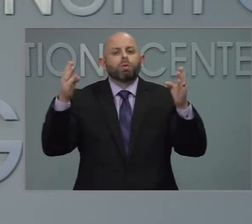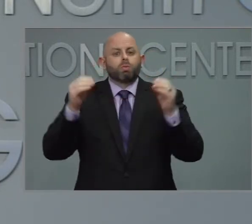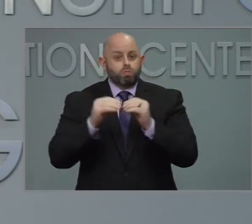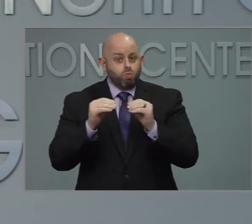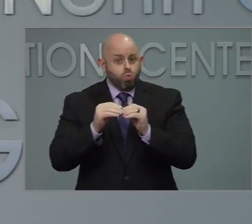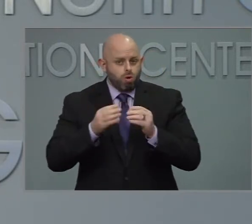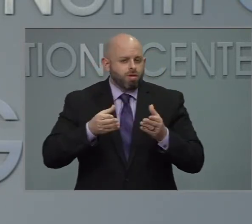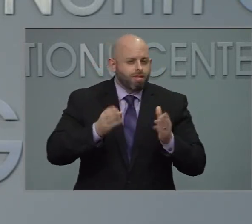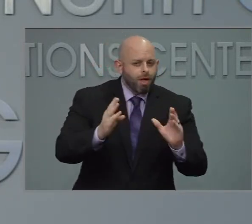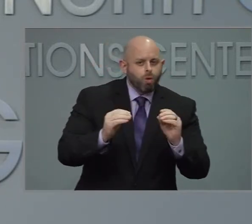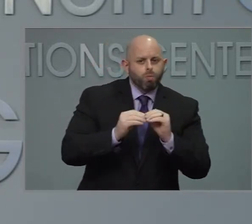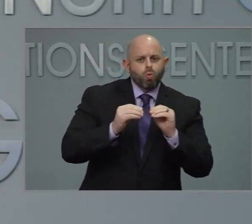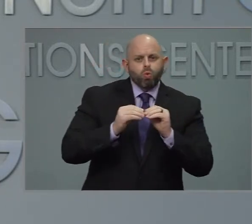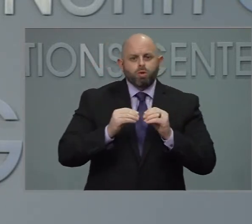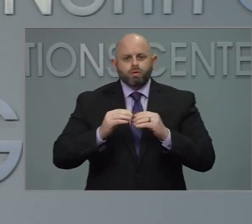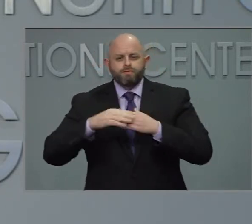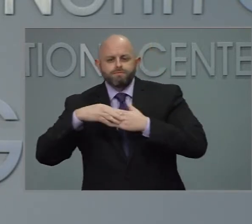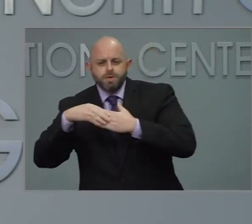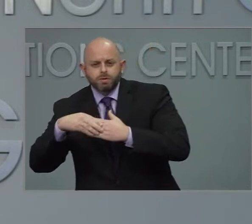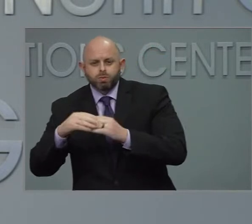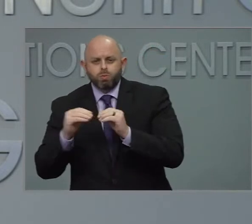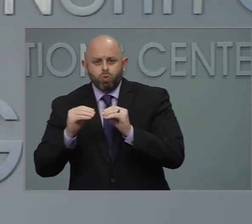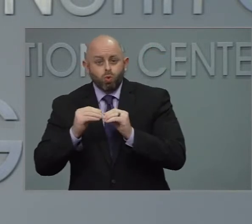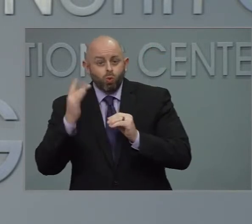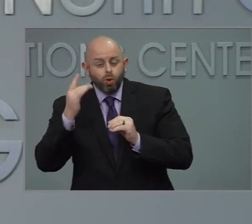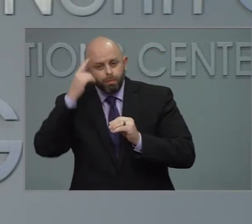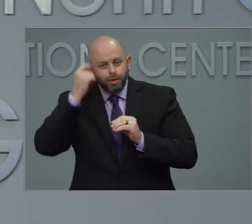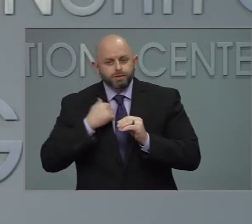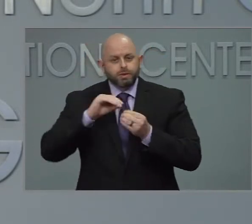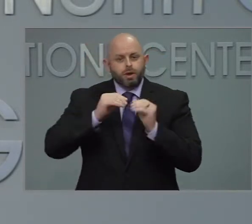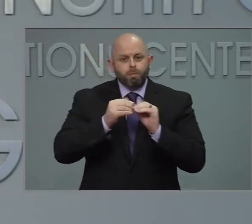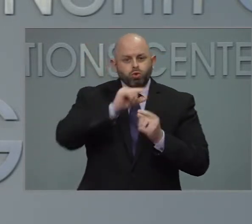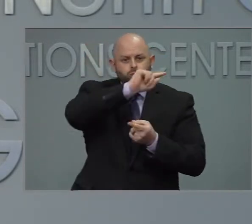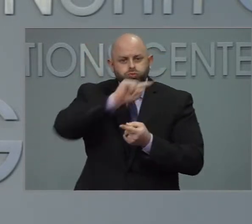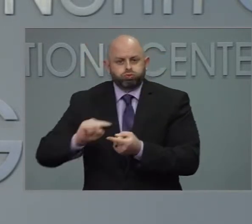see improvement in our numbers. And, you know,